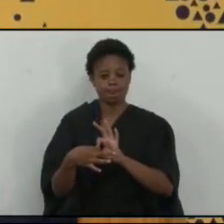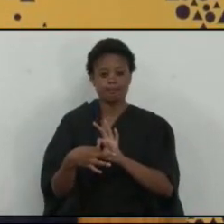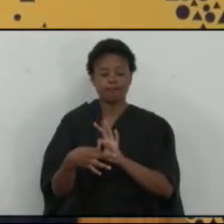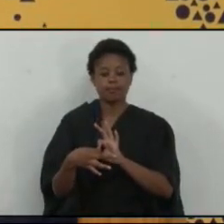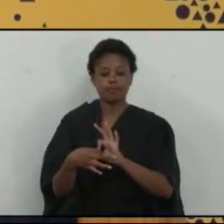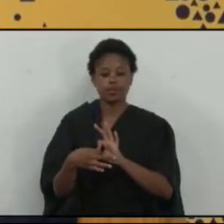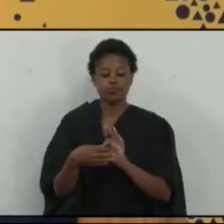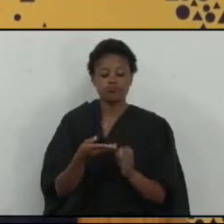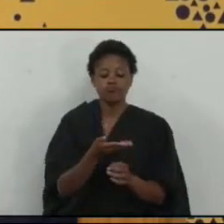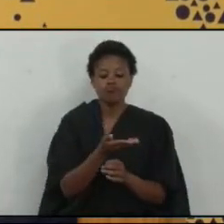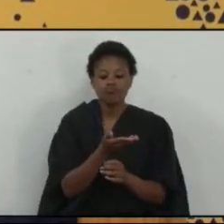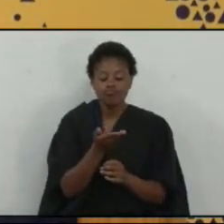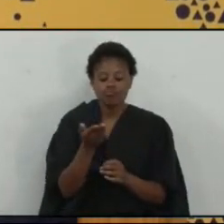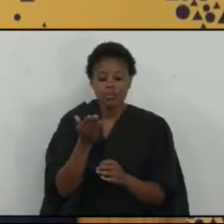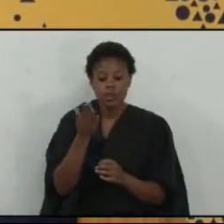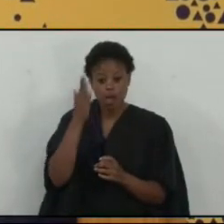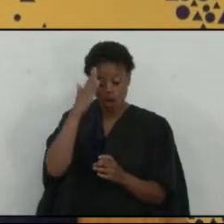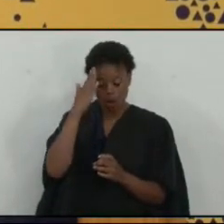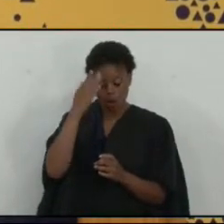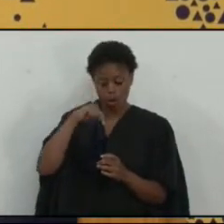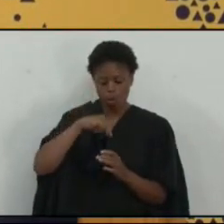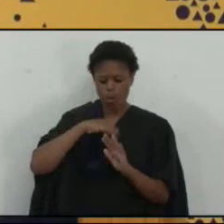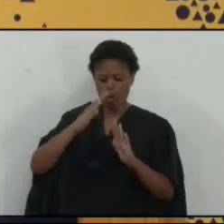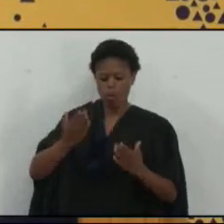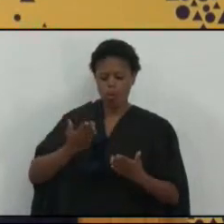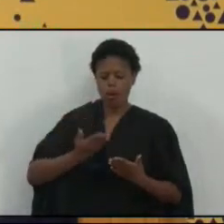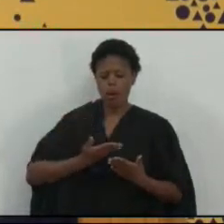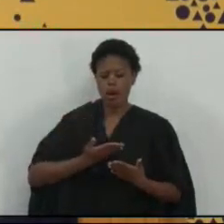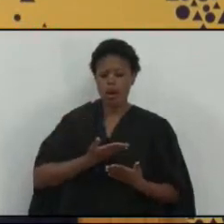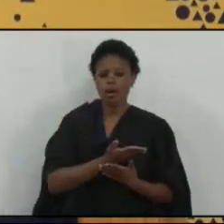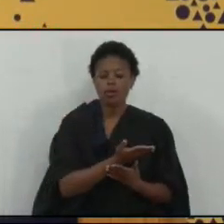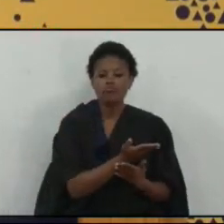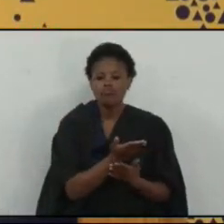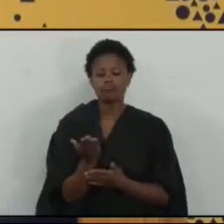As you are aware, we've welcomed you